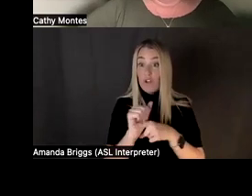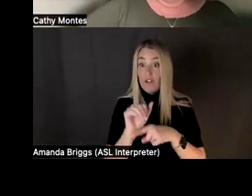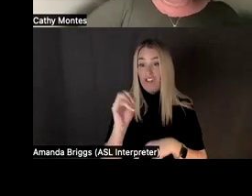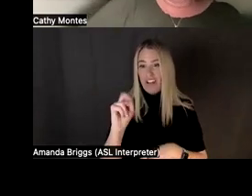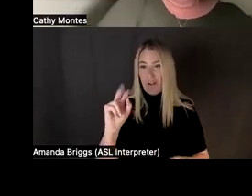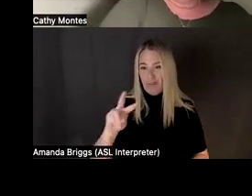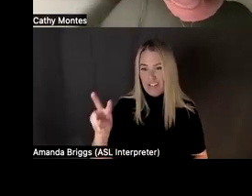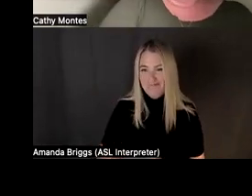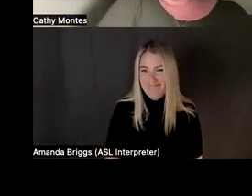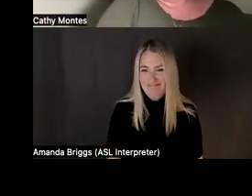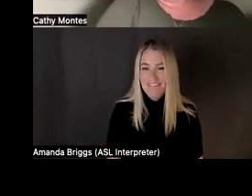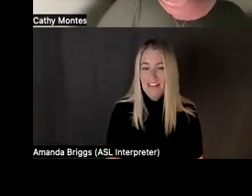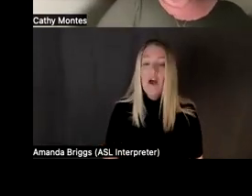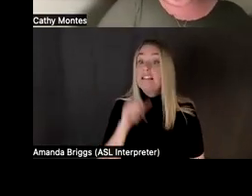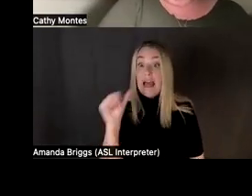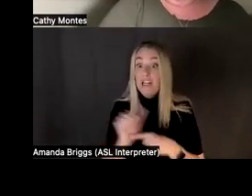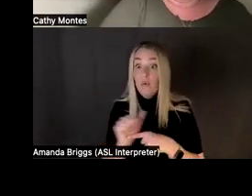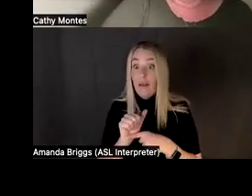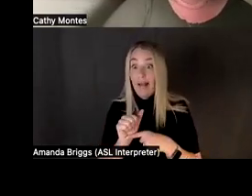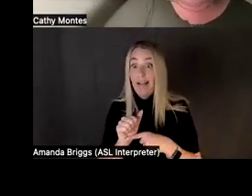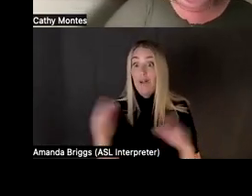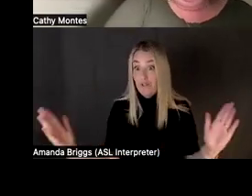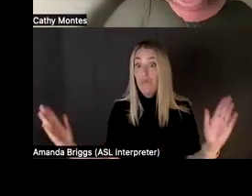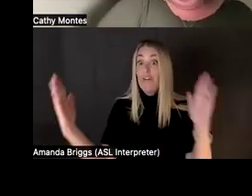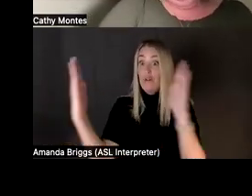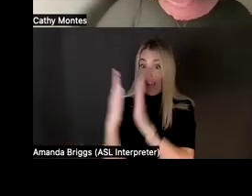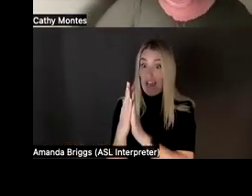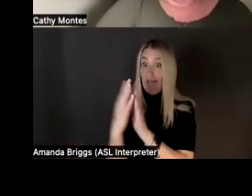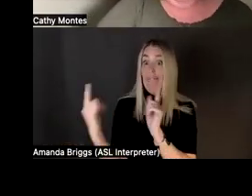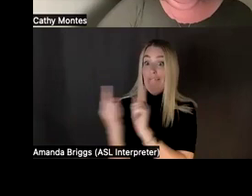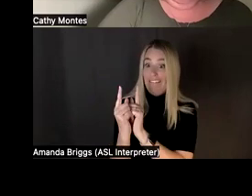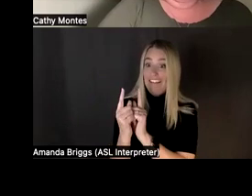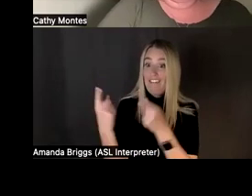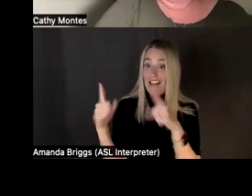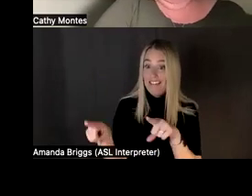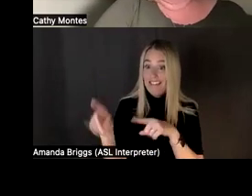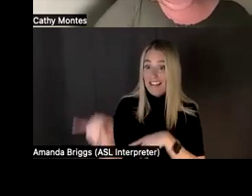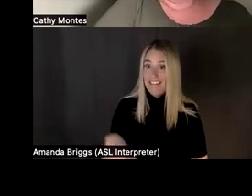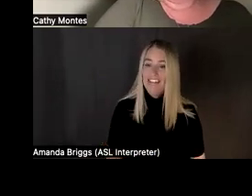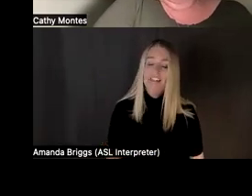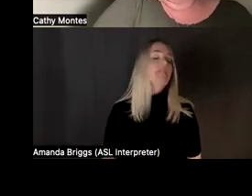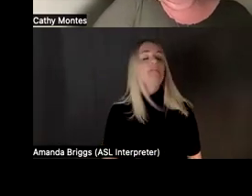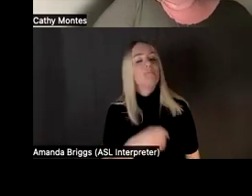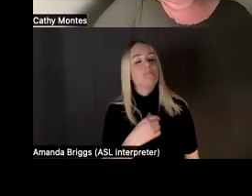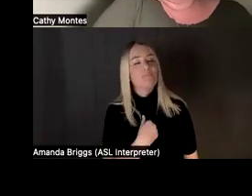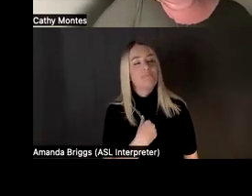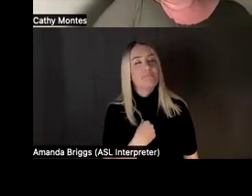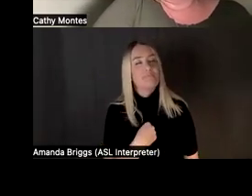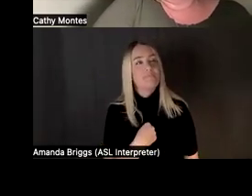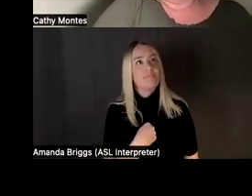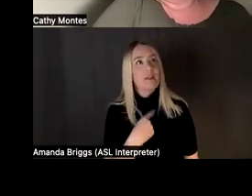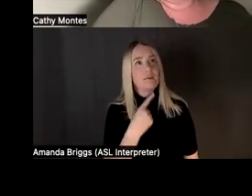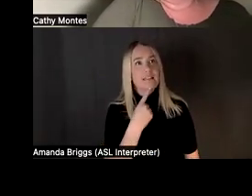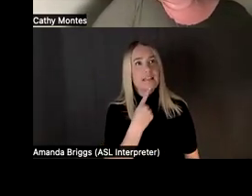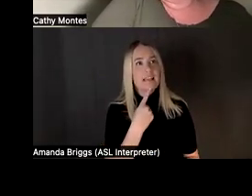22nd. Or not drill, reunification live event. Yeah, all I'll say at this point,